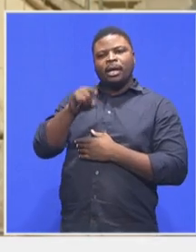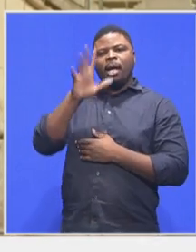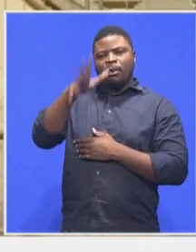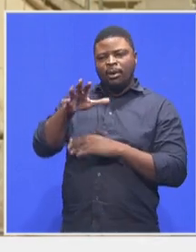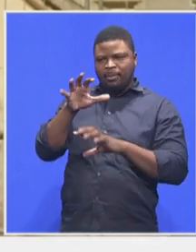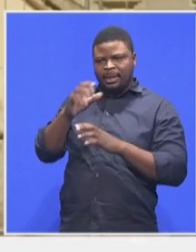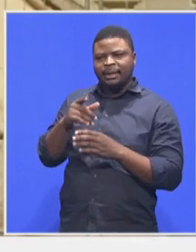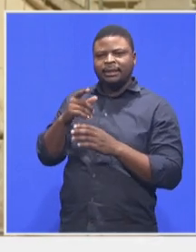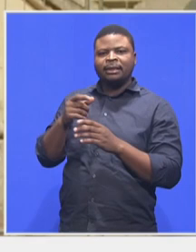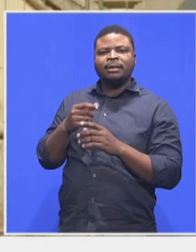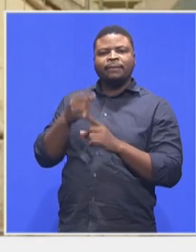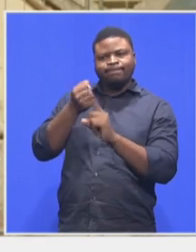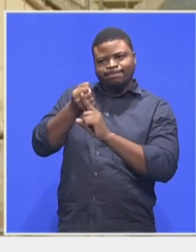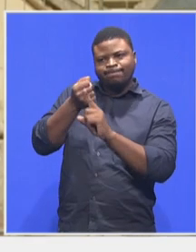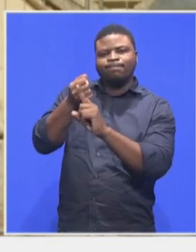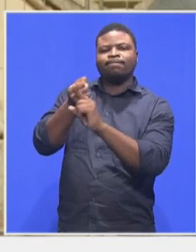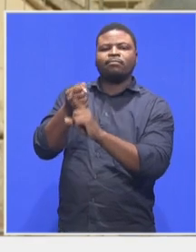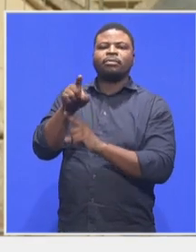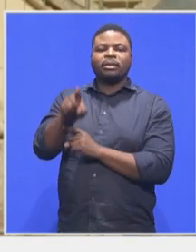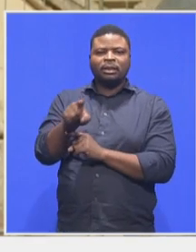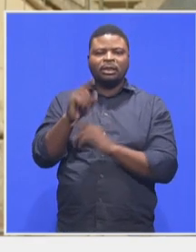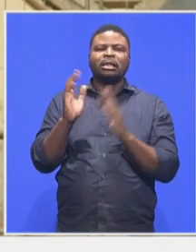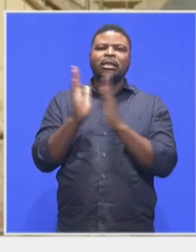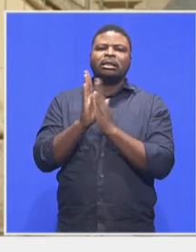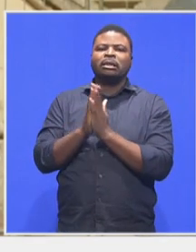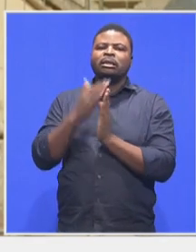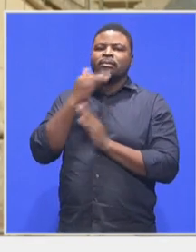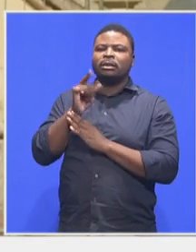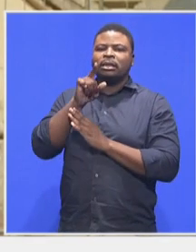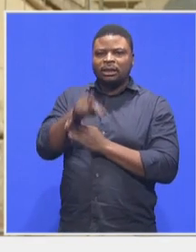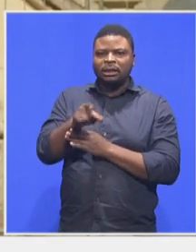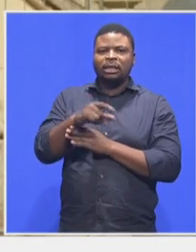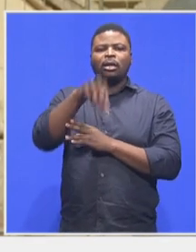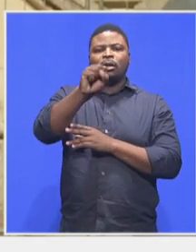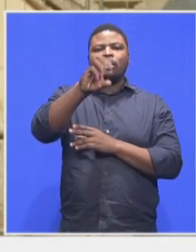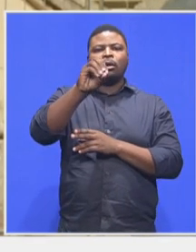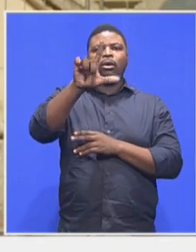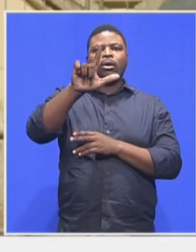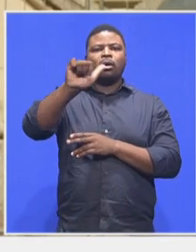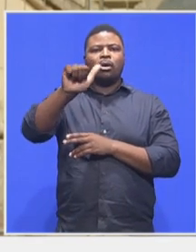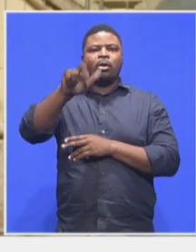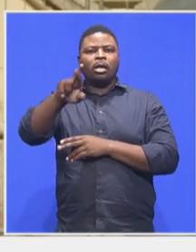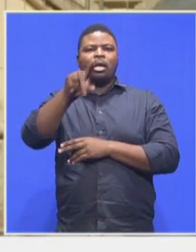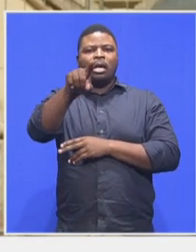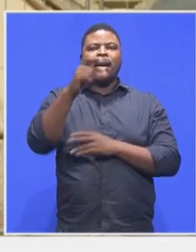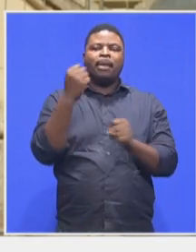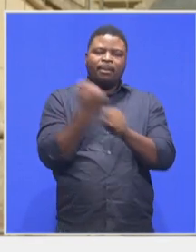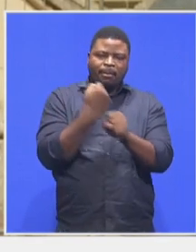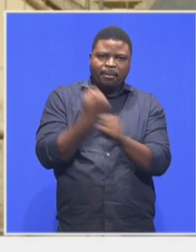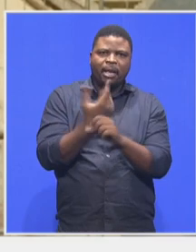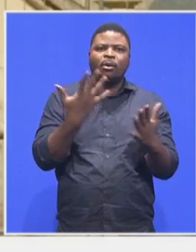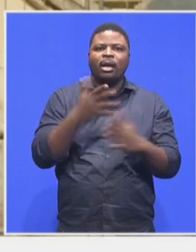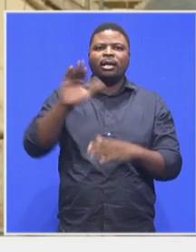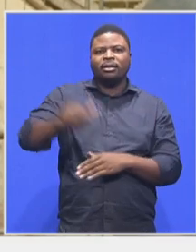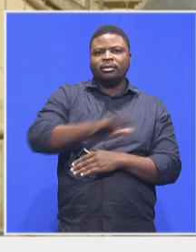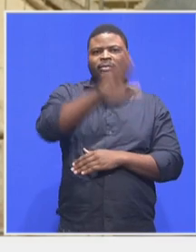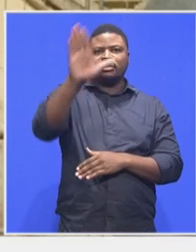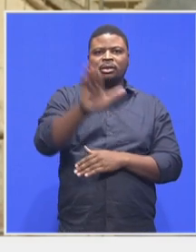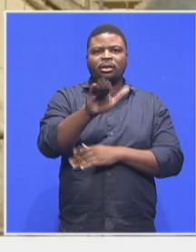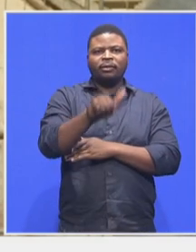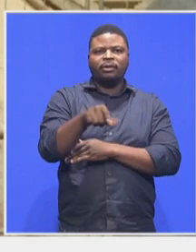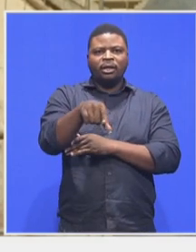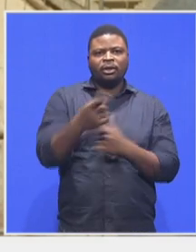that let this be manufactured here locally. Let this benefit this category of people